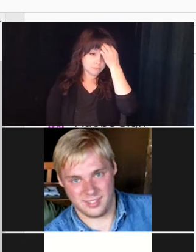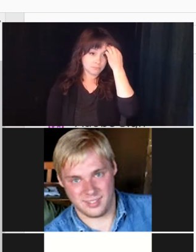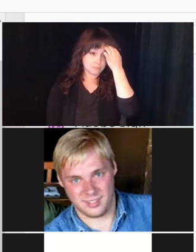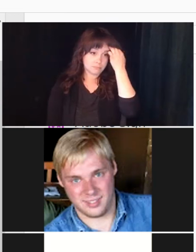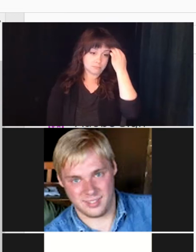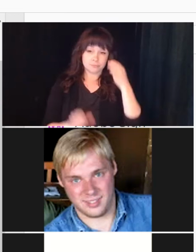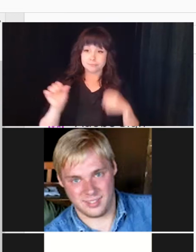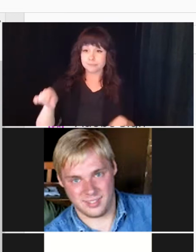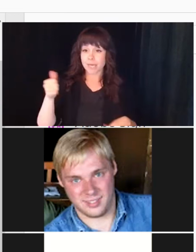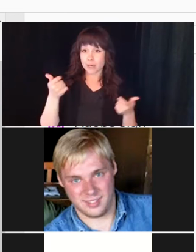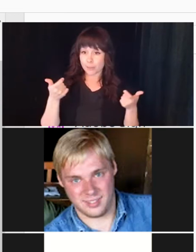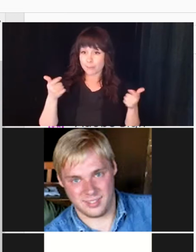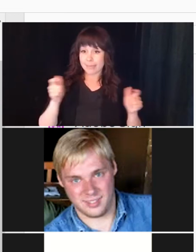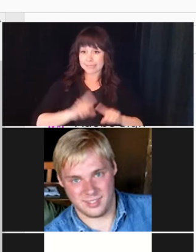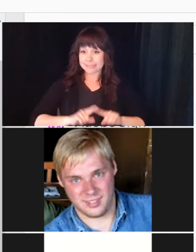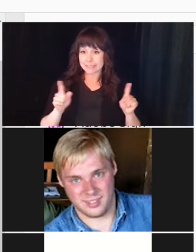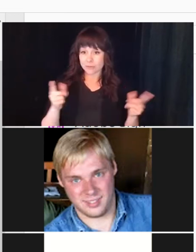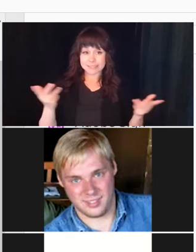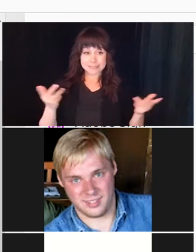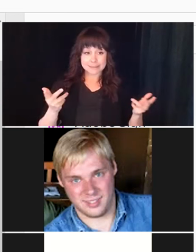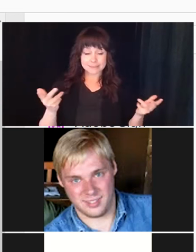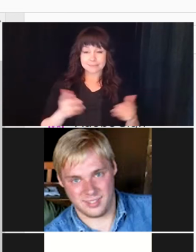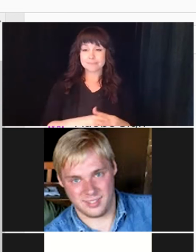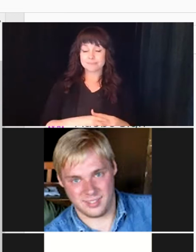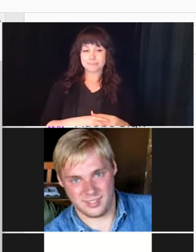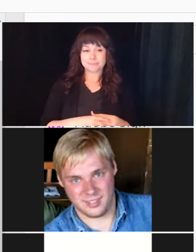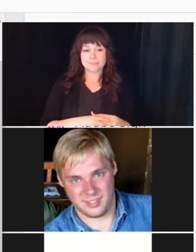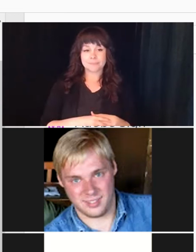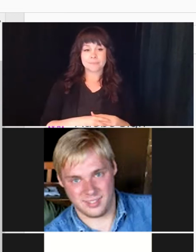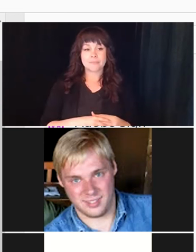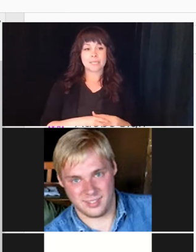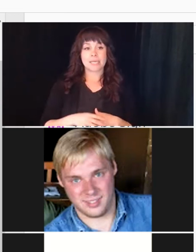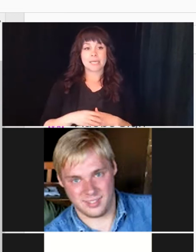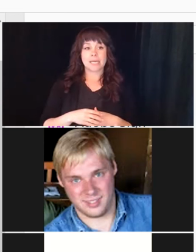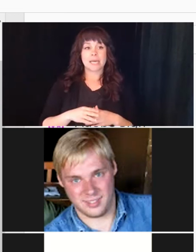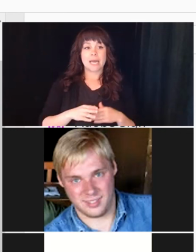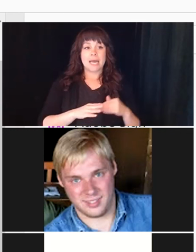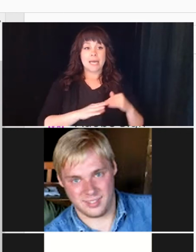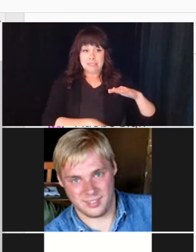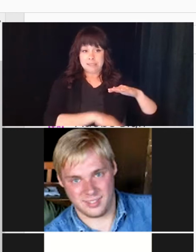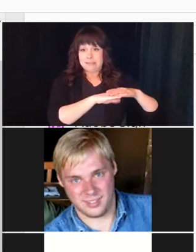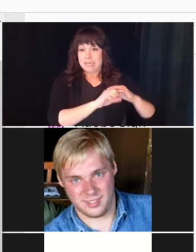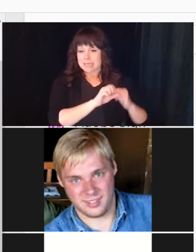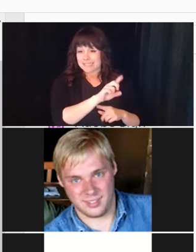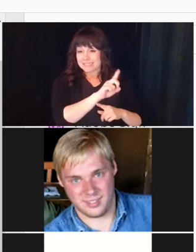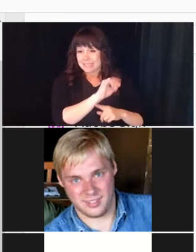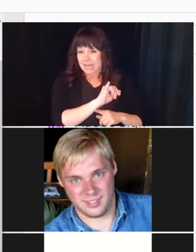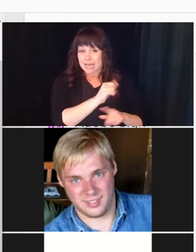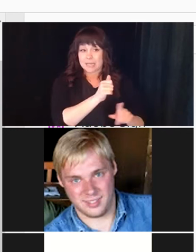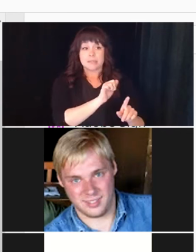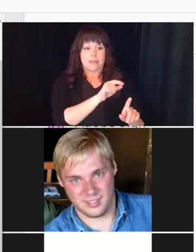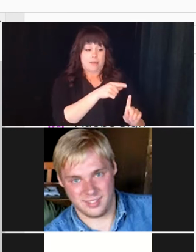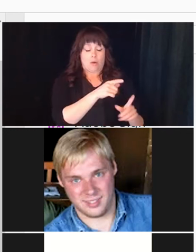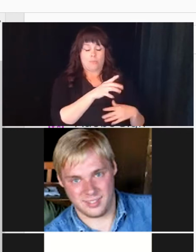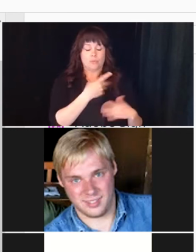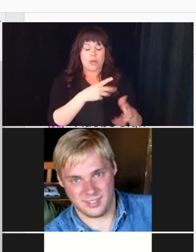difference is that, as we talked about with SSDI, the client has to have an employment history and have paid enough